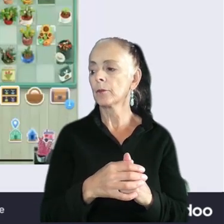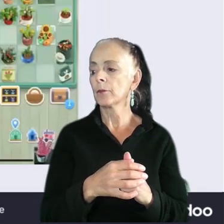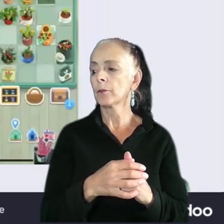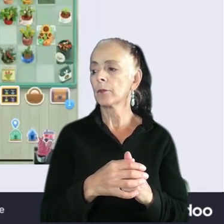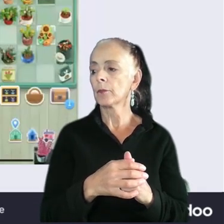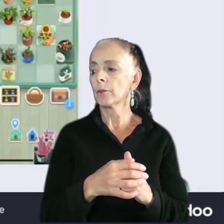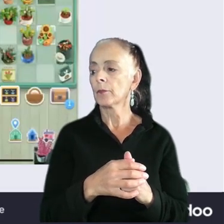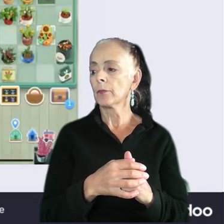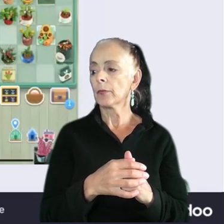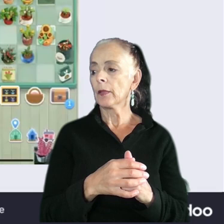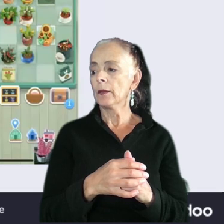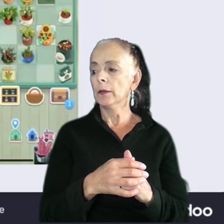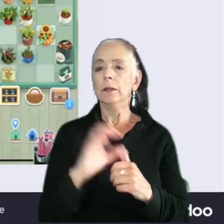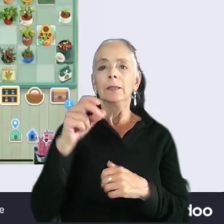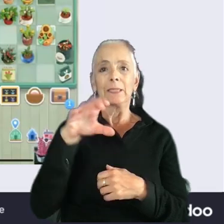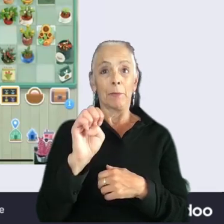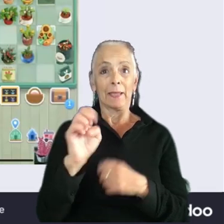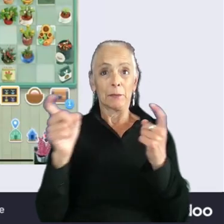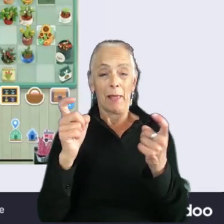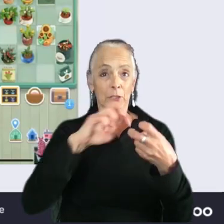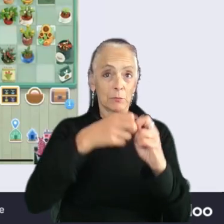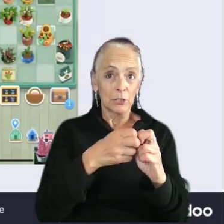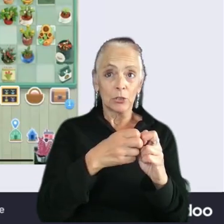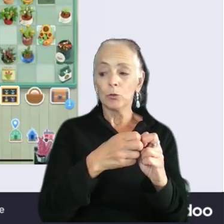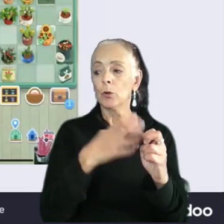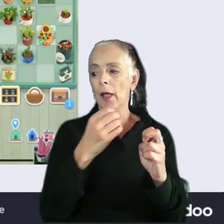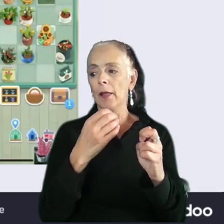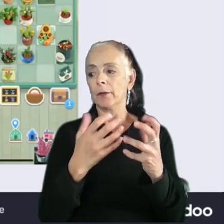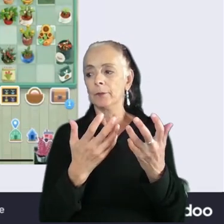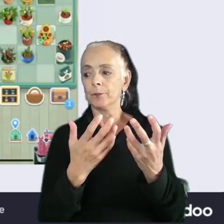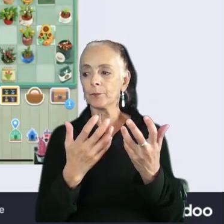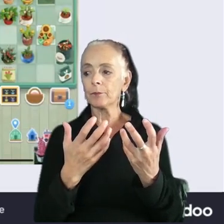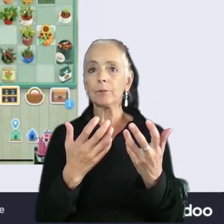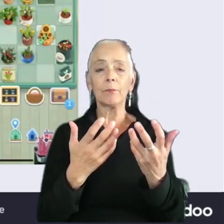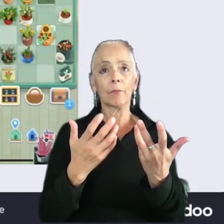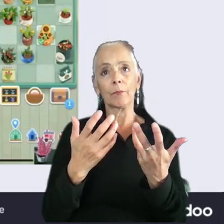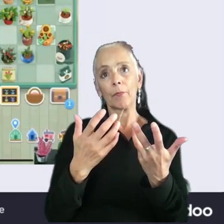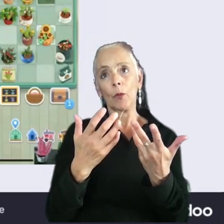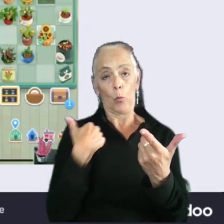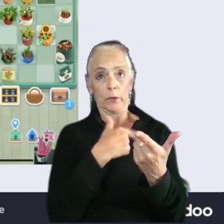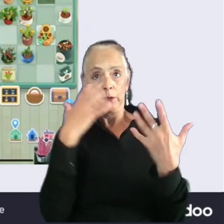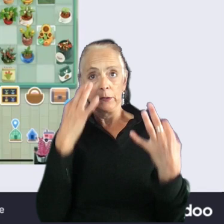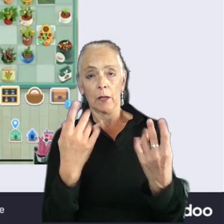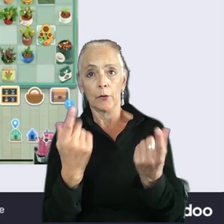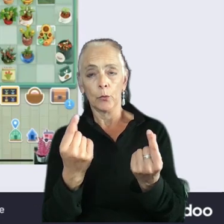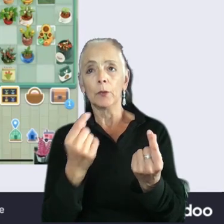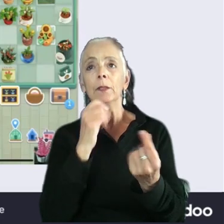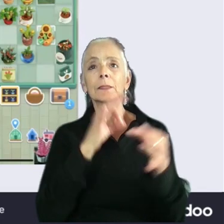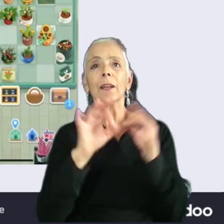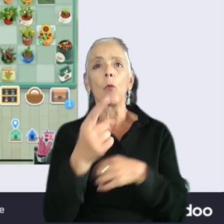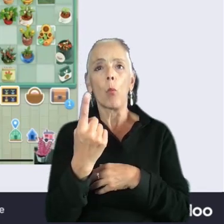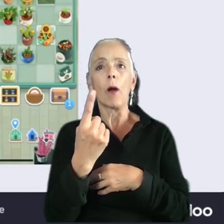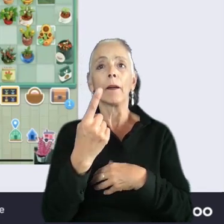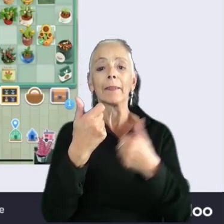So to avoid the space management issue and also have a more scalable system, we decided that there would be, instead of one game board,